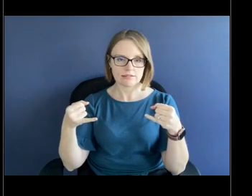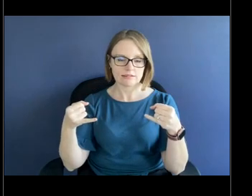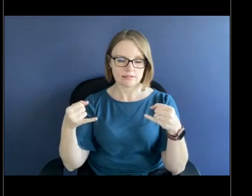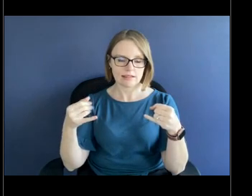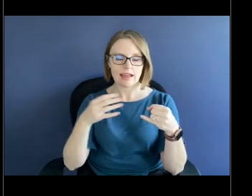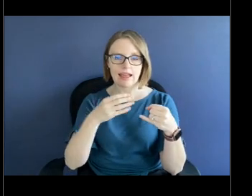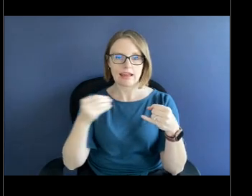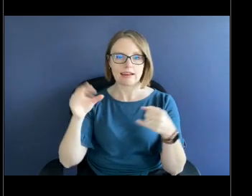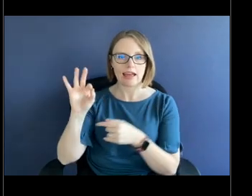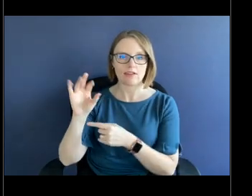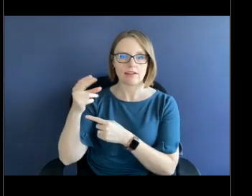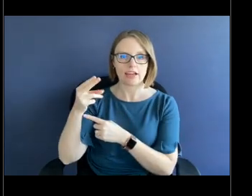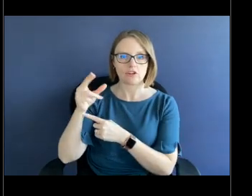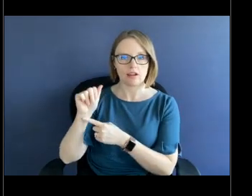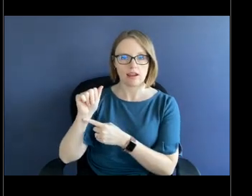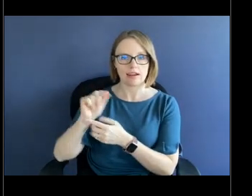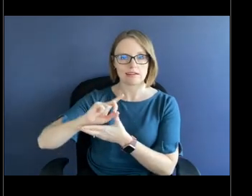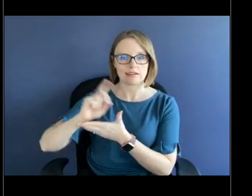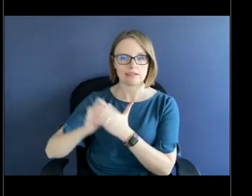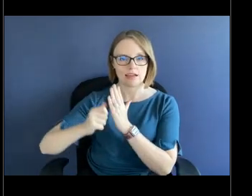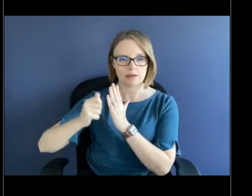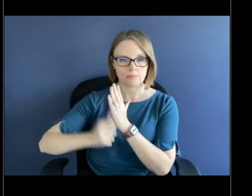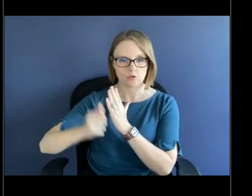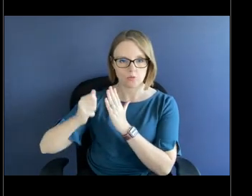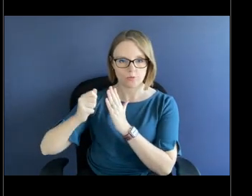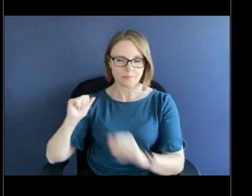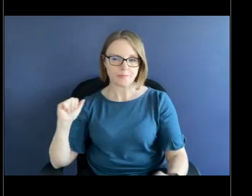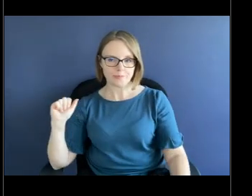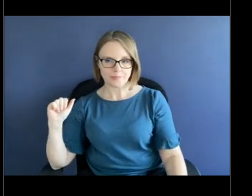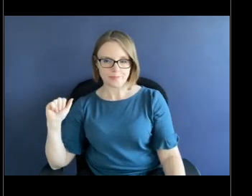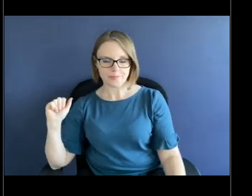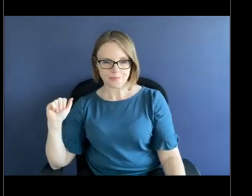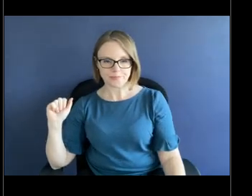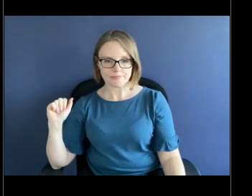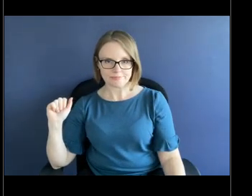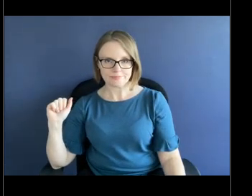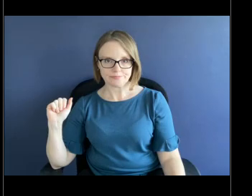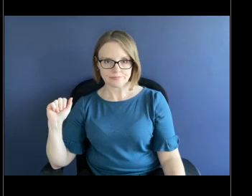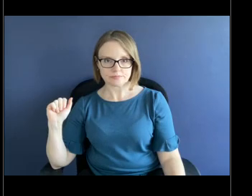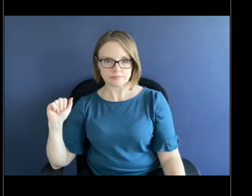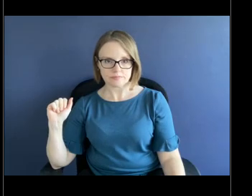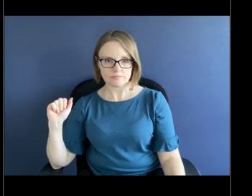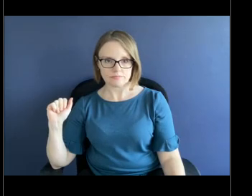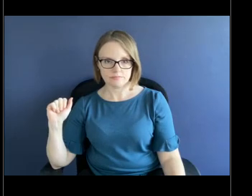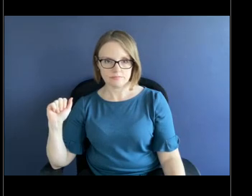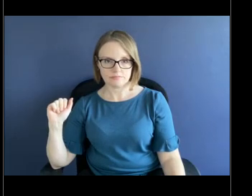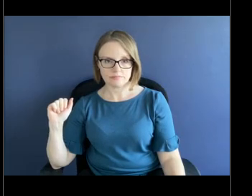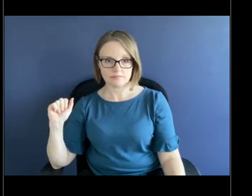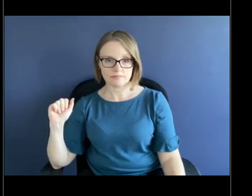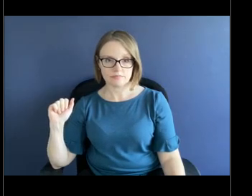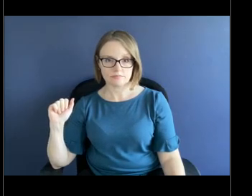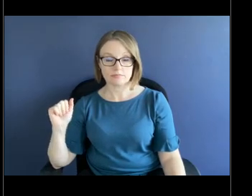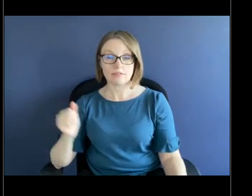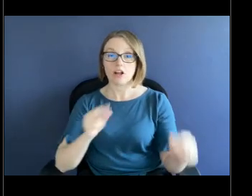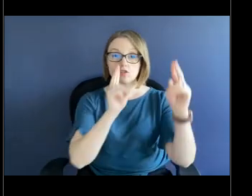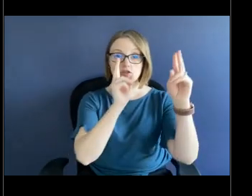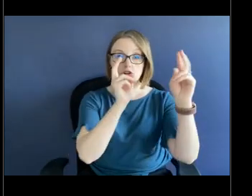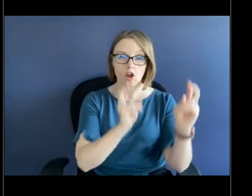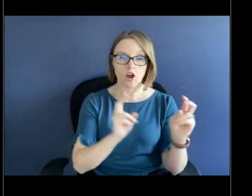the Fair Housing Act Design Manual. The topics and enabling learning